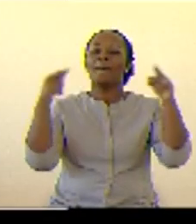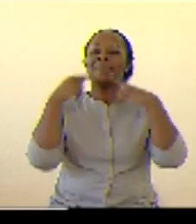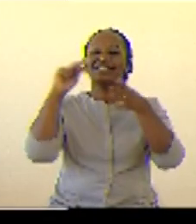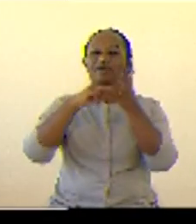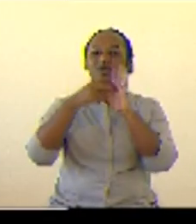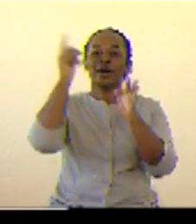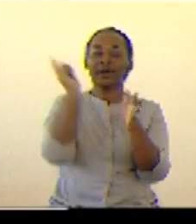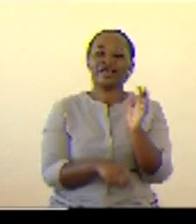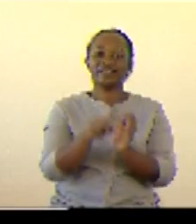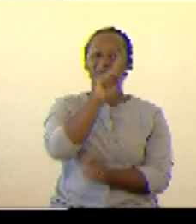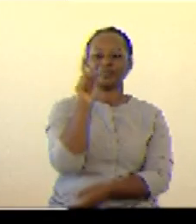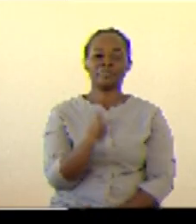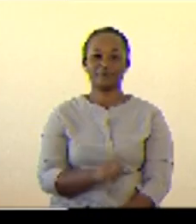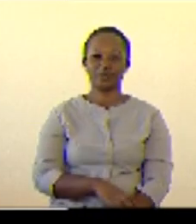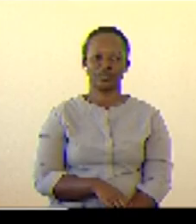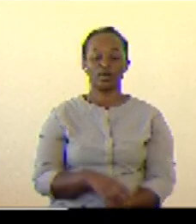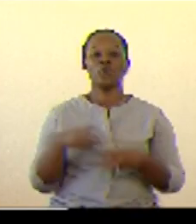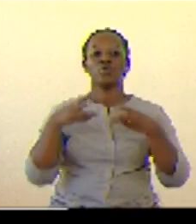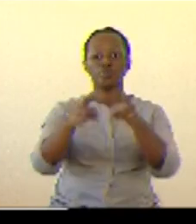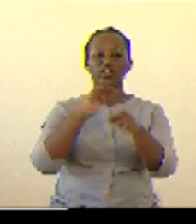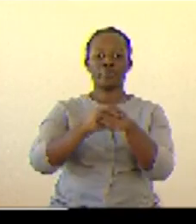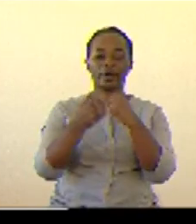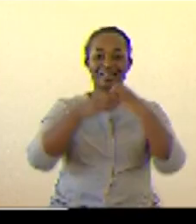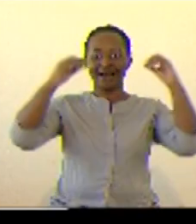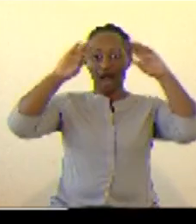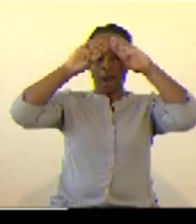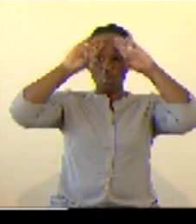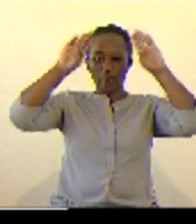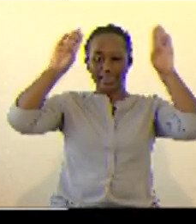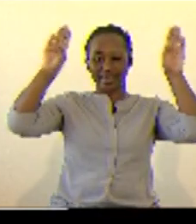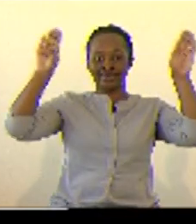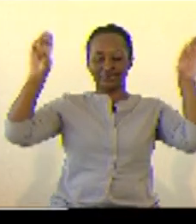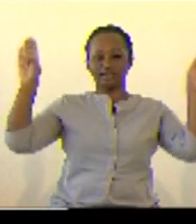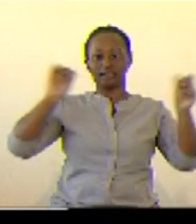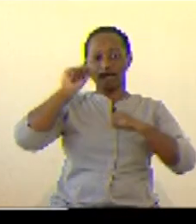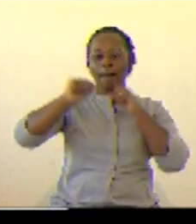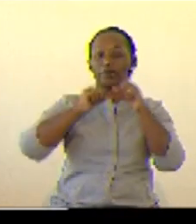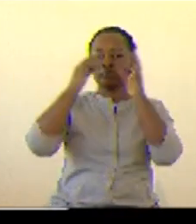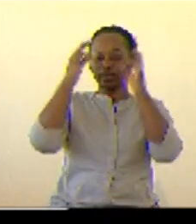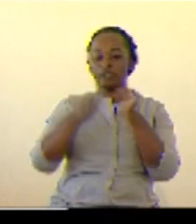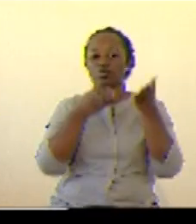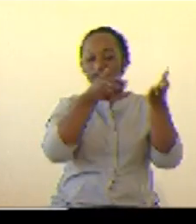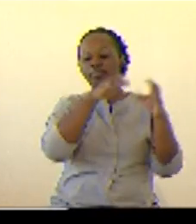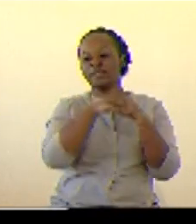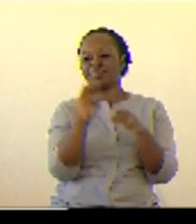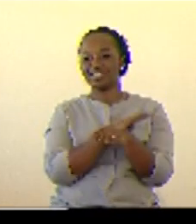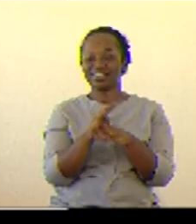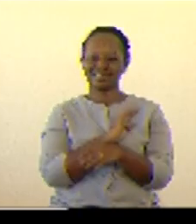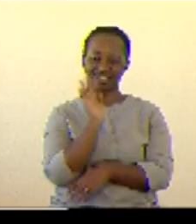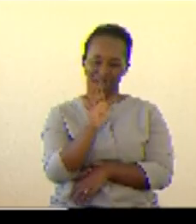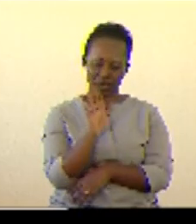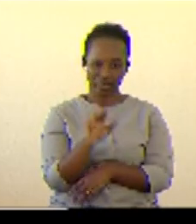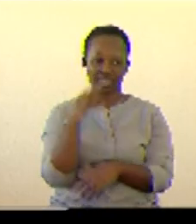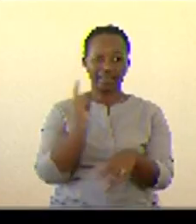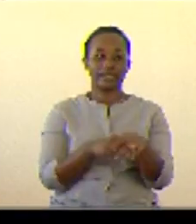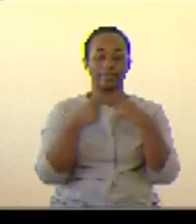Advertising, that is a process of creating awareness to the public about what is available for selling in the business. With this advertising, remember